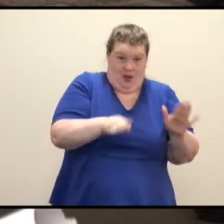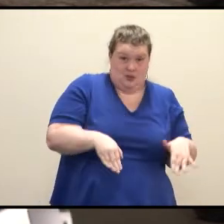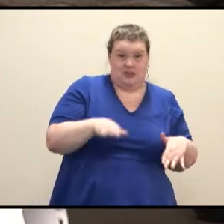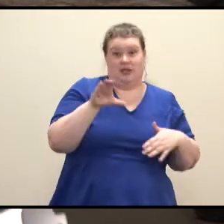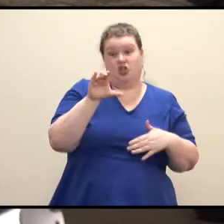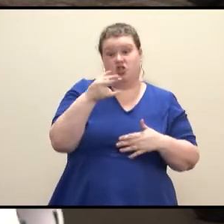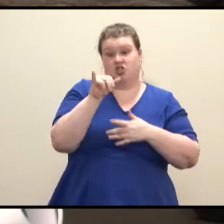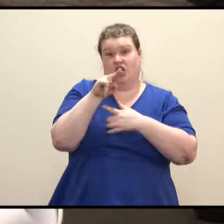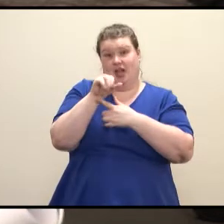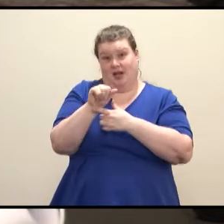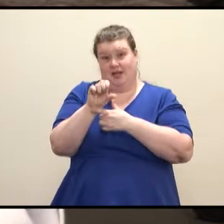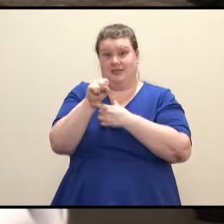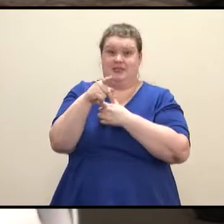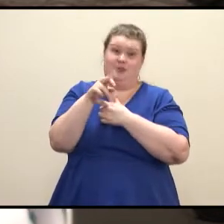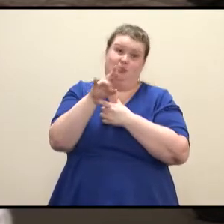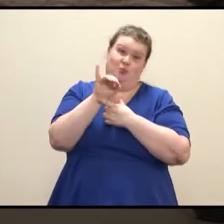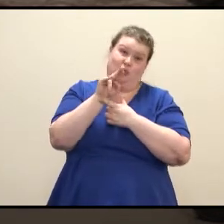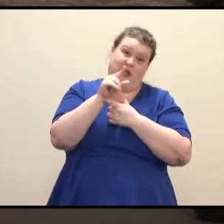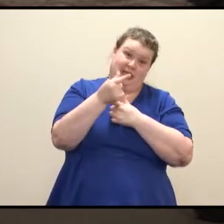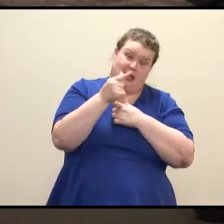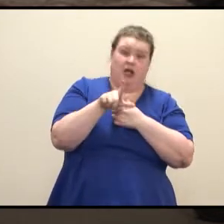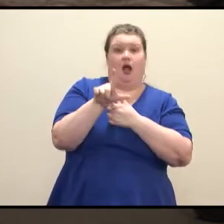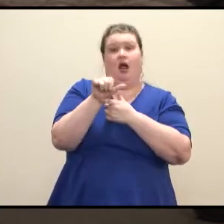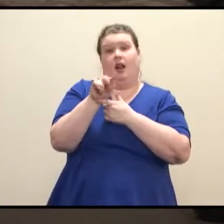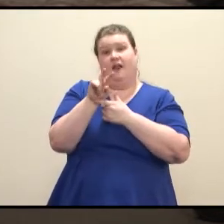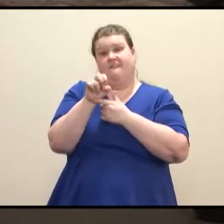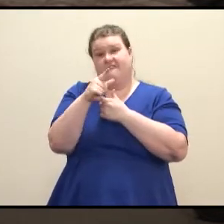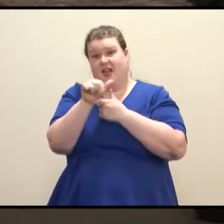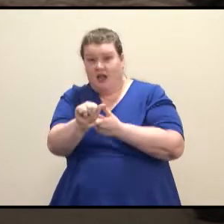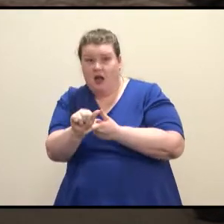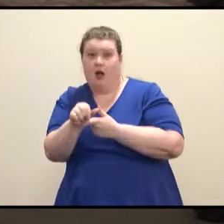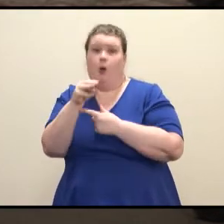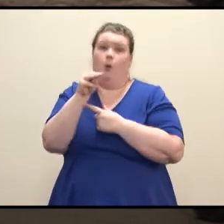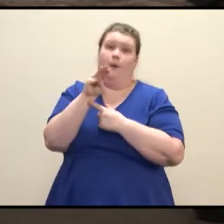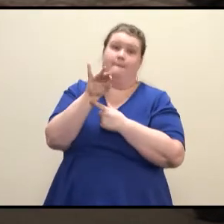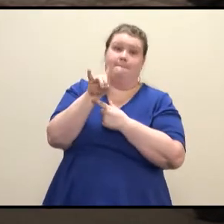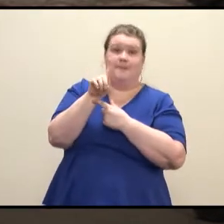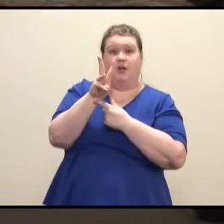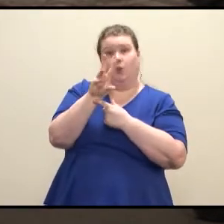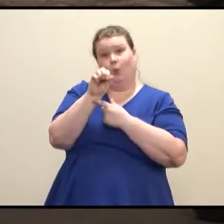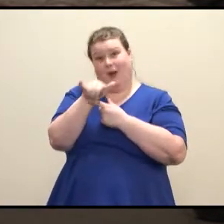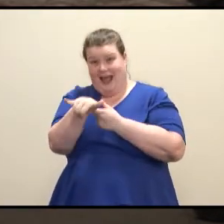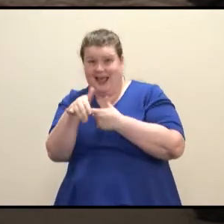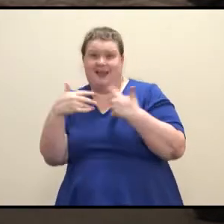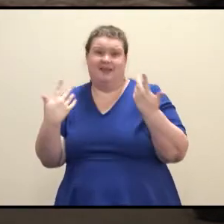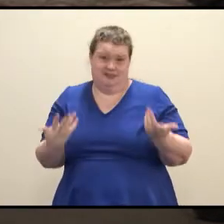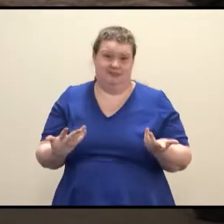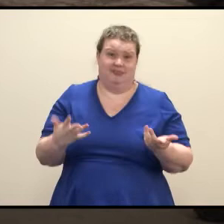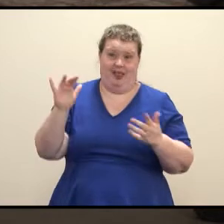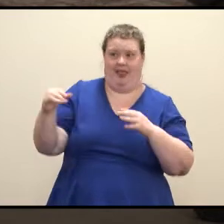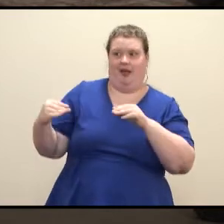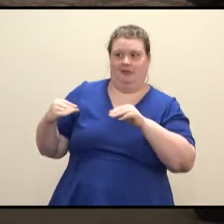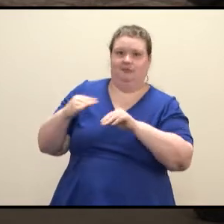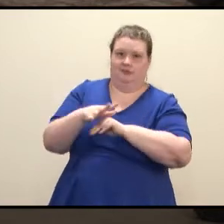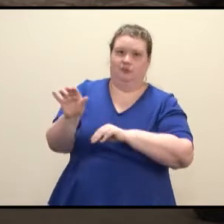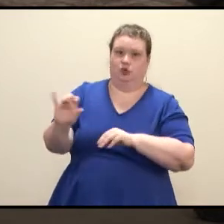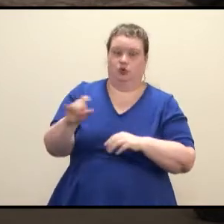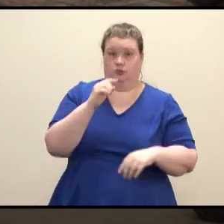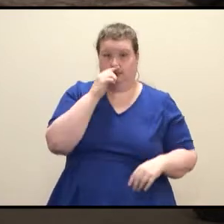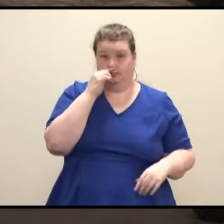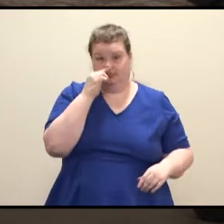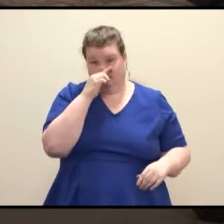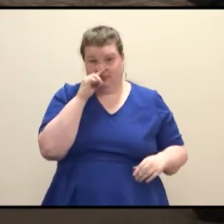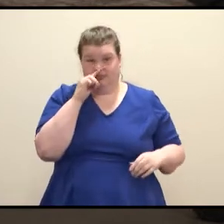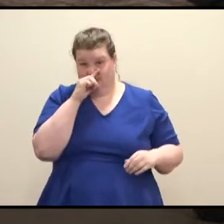China Spring or La Vega or Midway, is where they're going for housing. And so that is a drain on our students too.